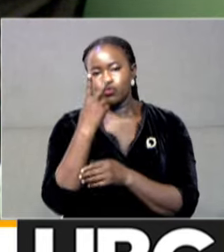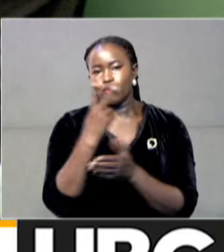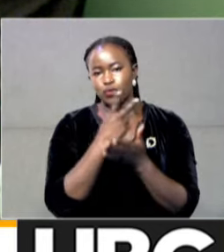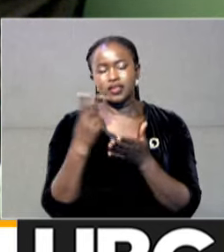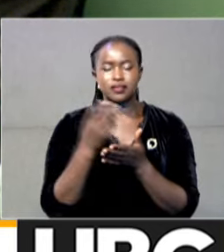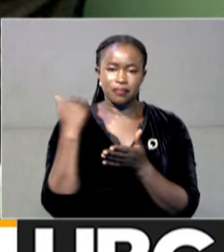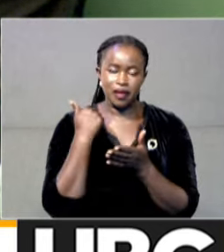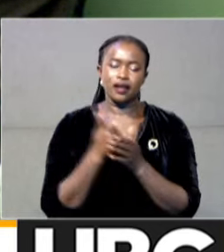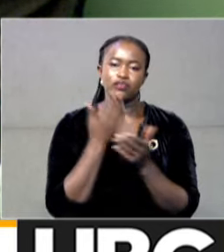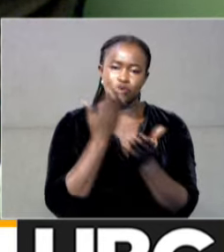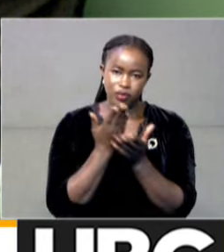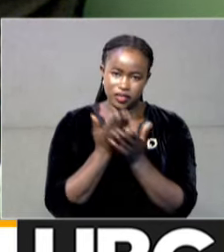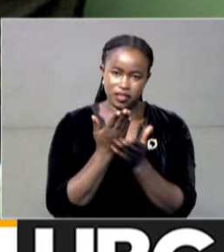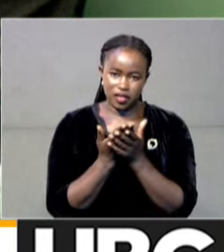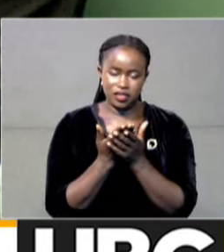bring a progressive report.